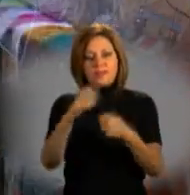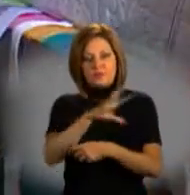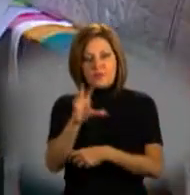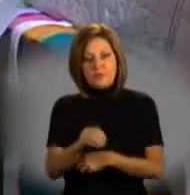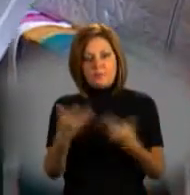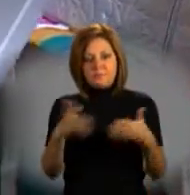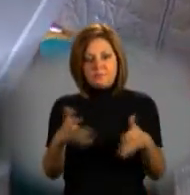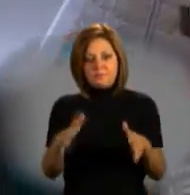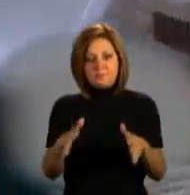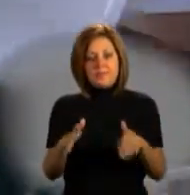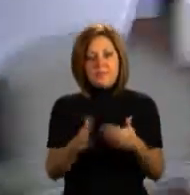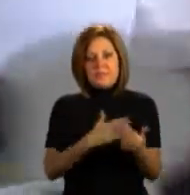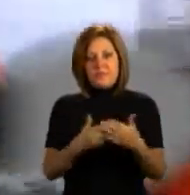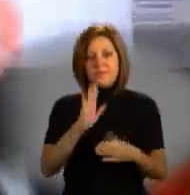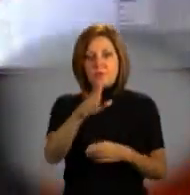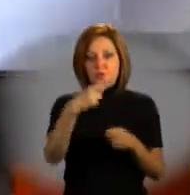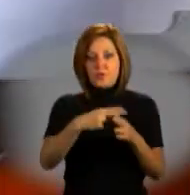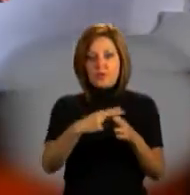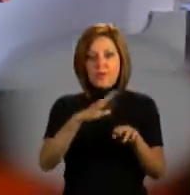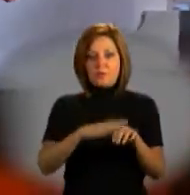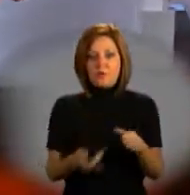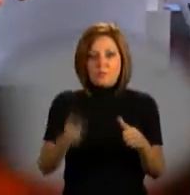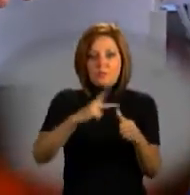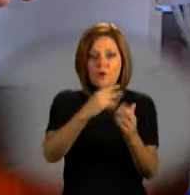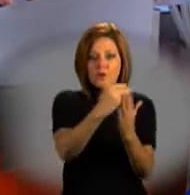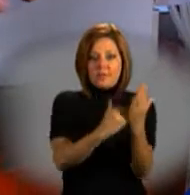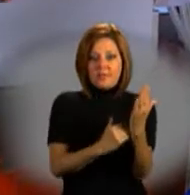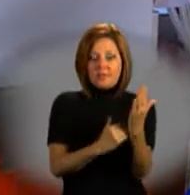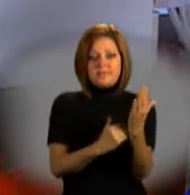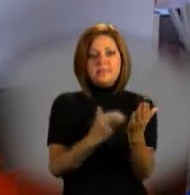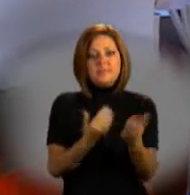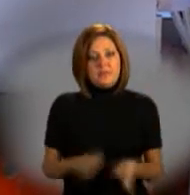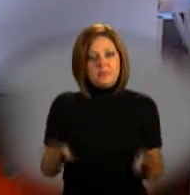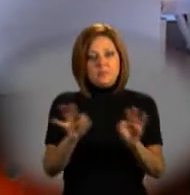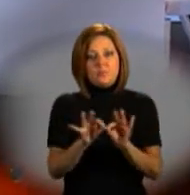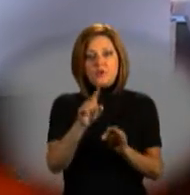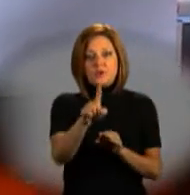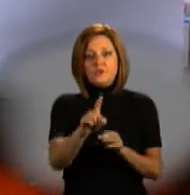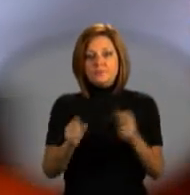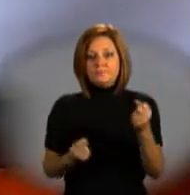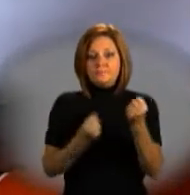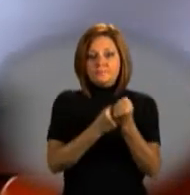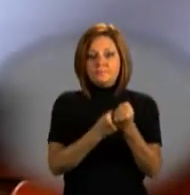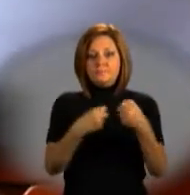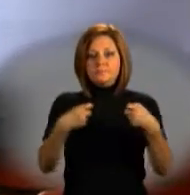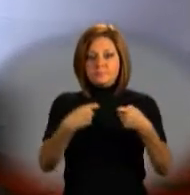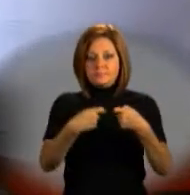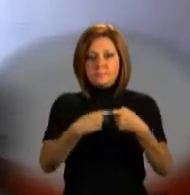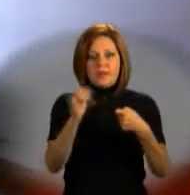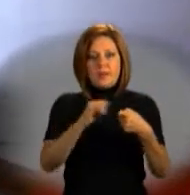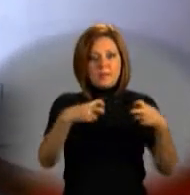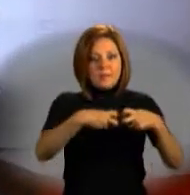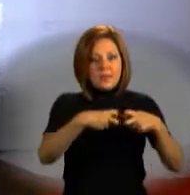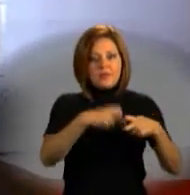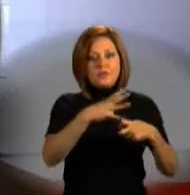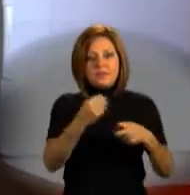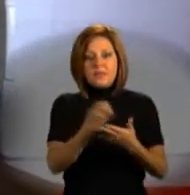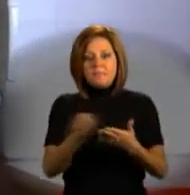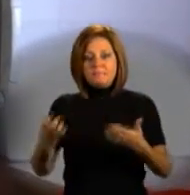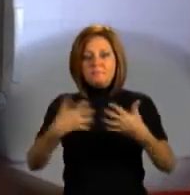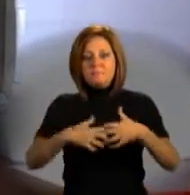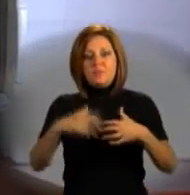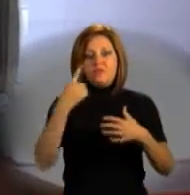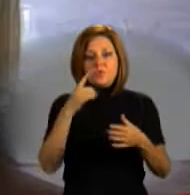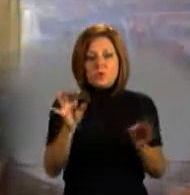notified. Still, even though you may be on a power priority list, it's important to have backup power options like batteries and generators for